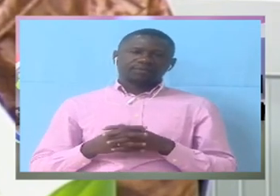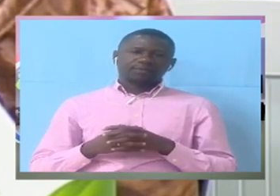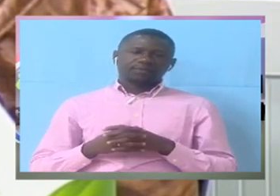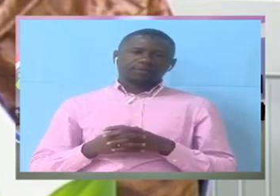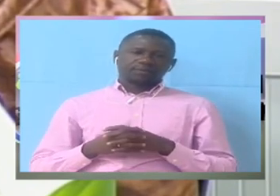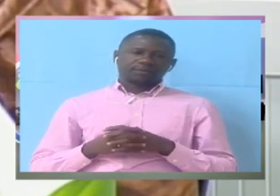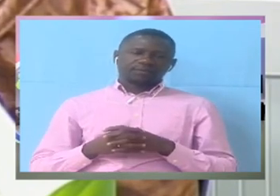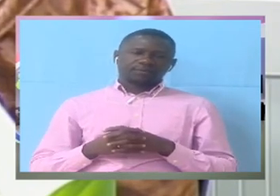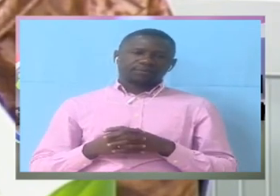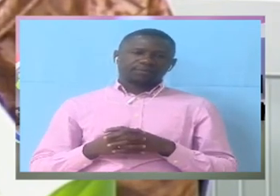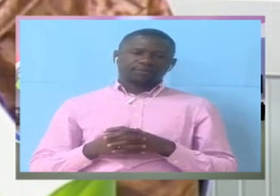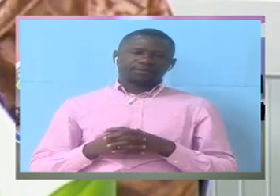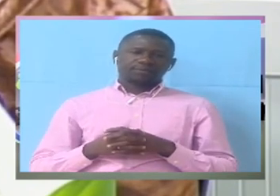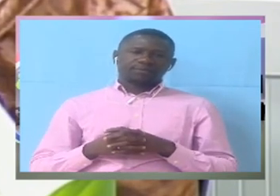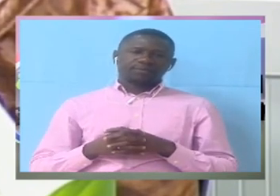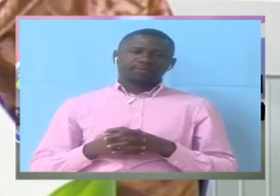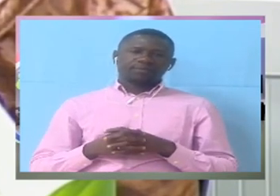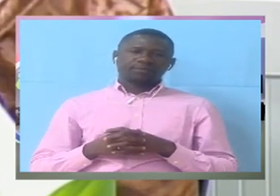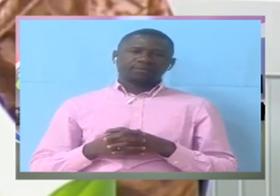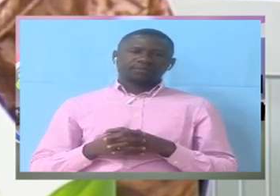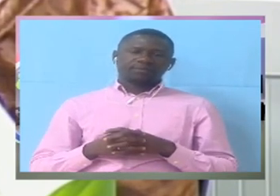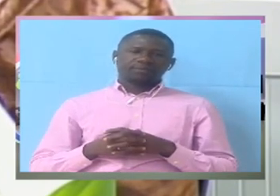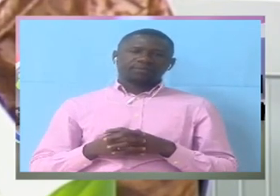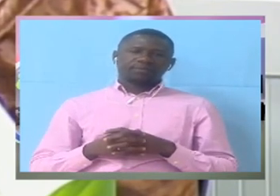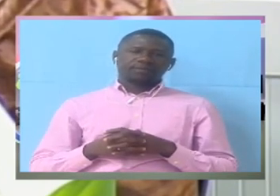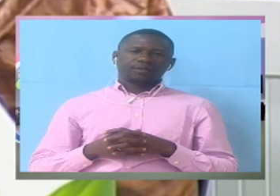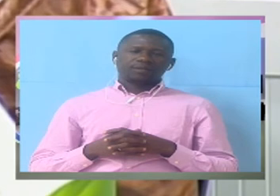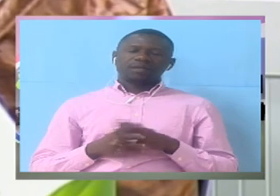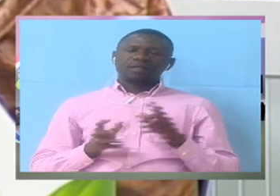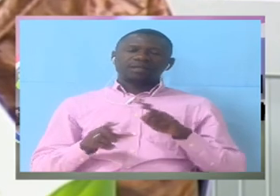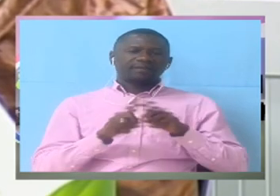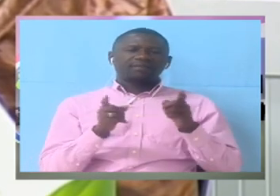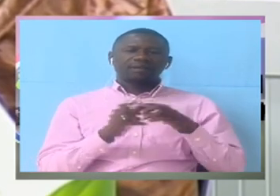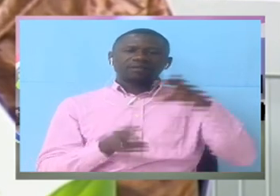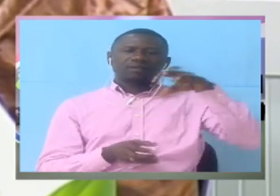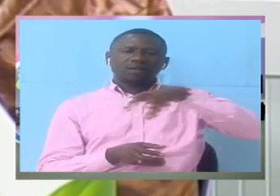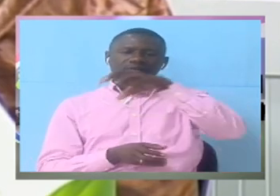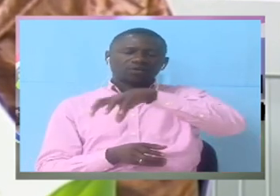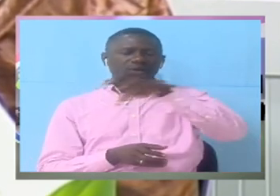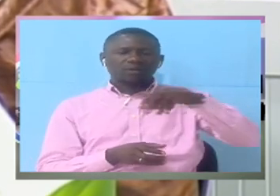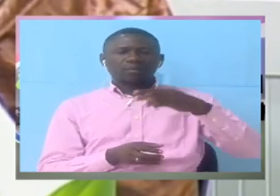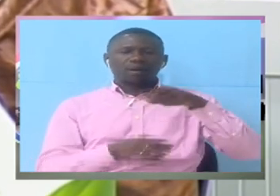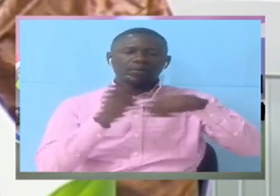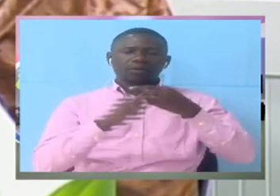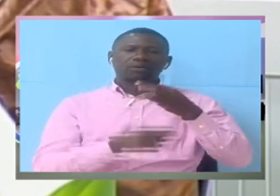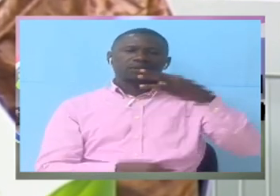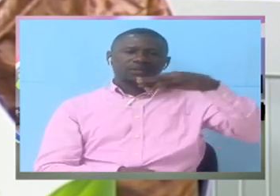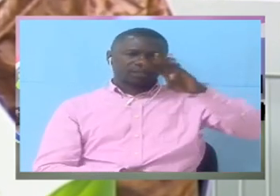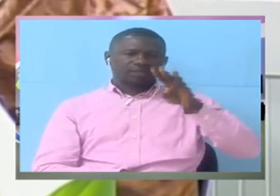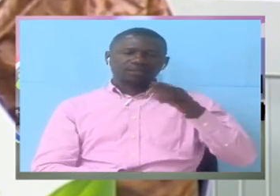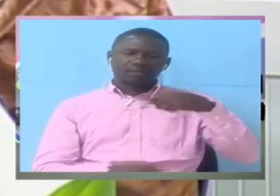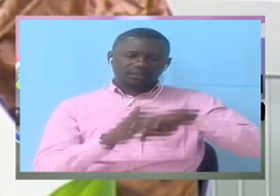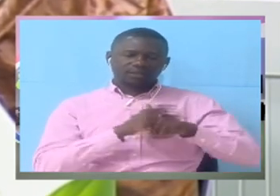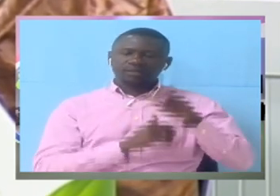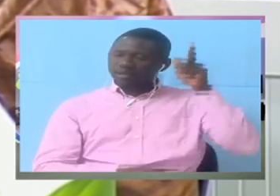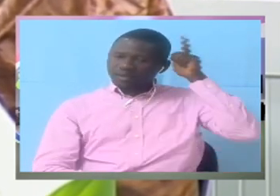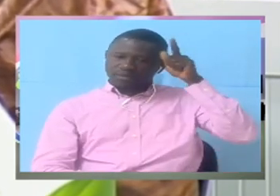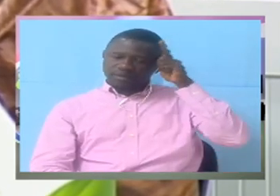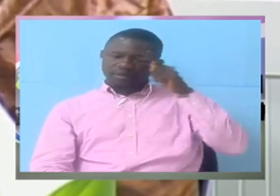blessed country. Liberia 13 country le Liberia. There are 13 countries in Liberia. Abira tam. And I